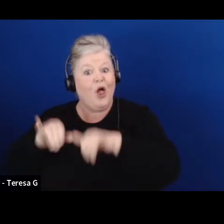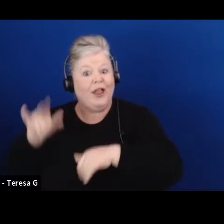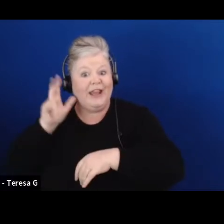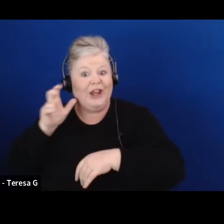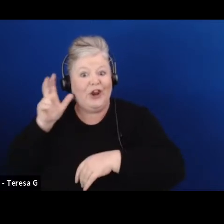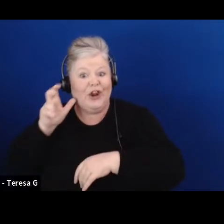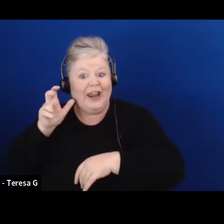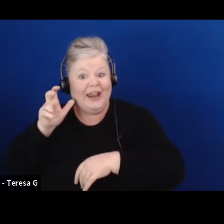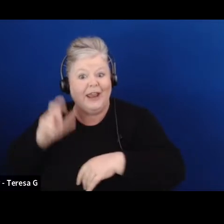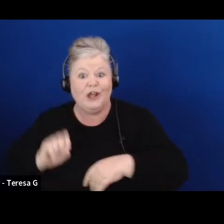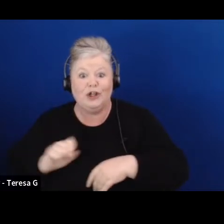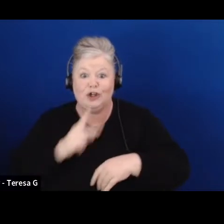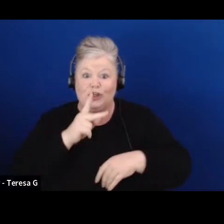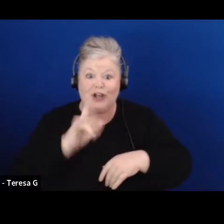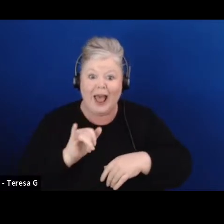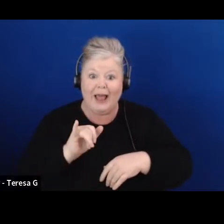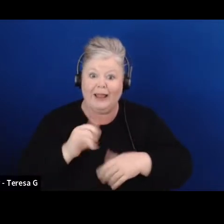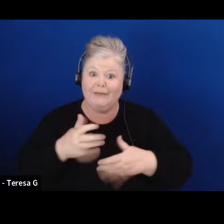in shock.